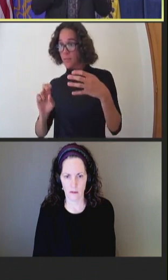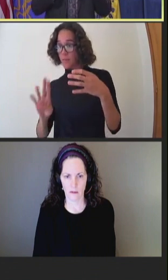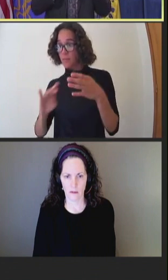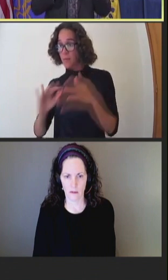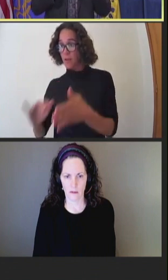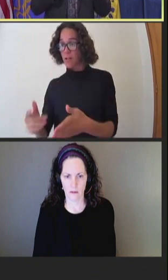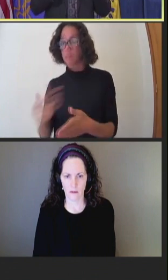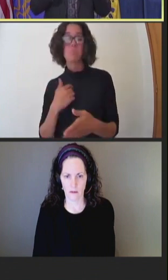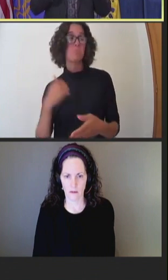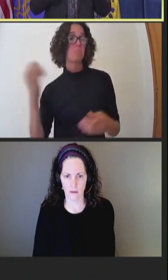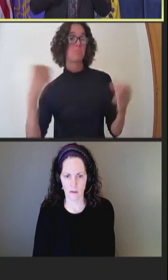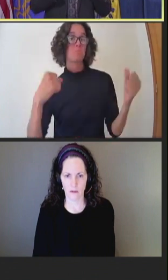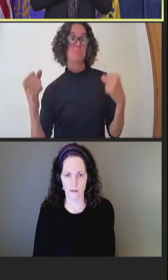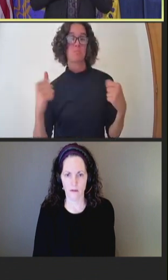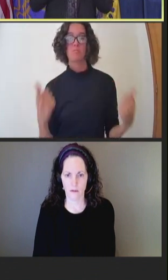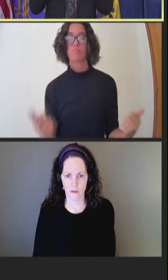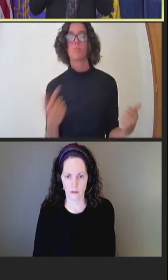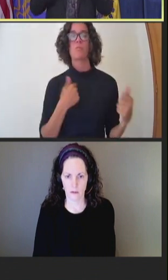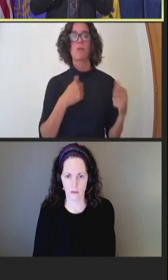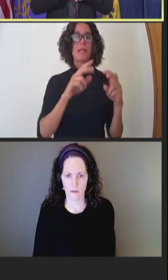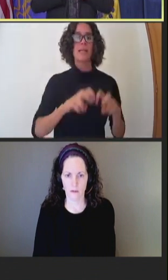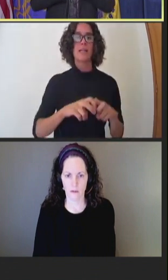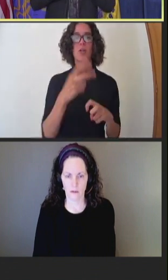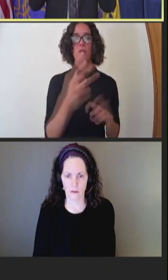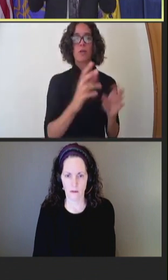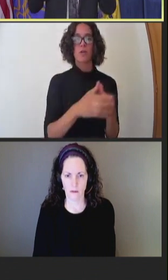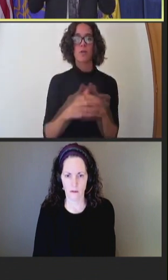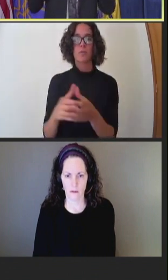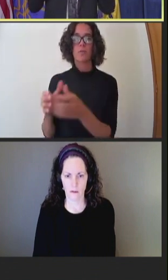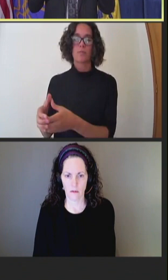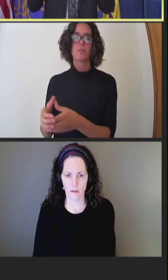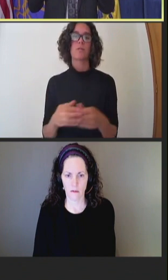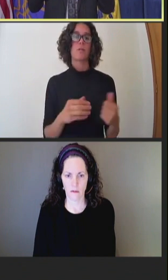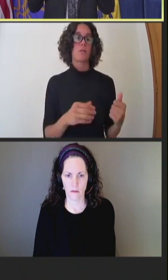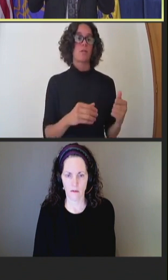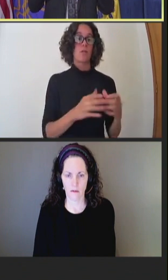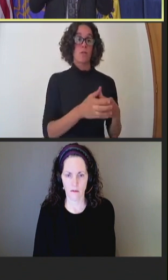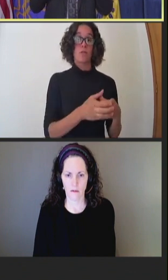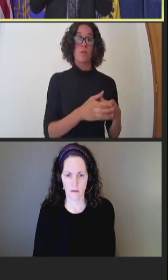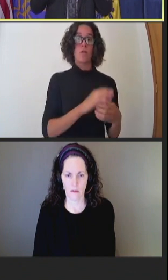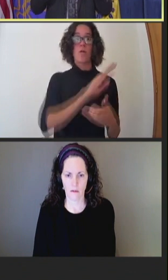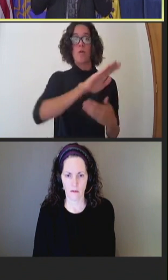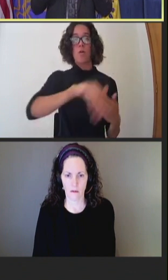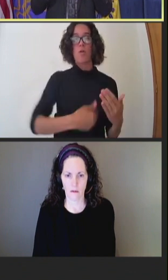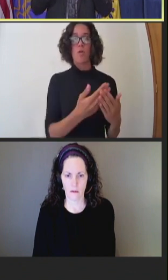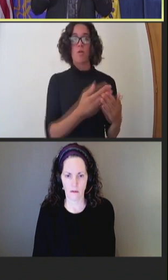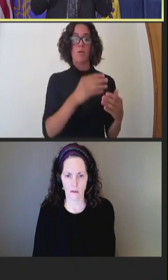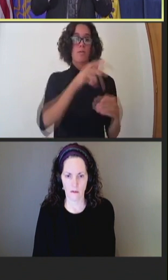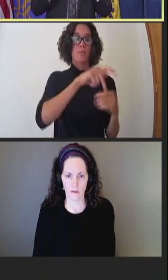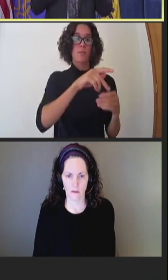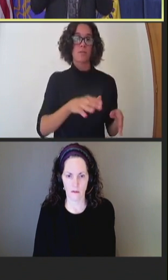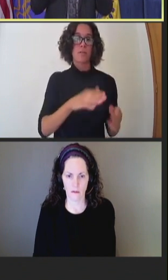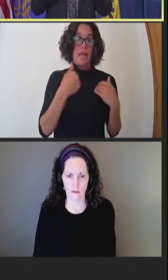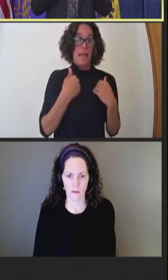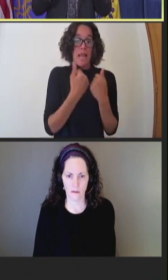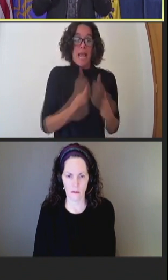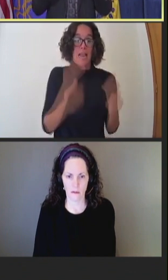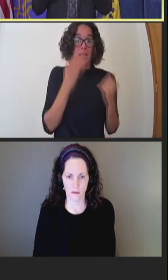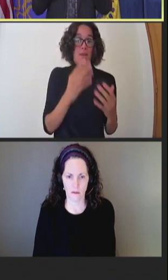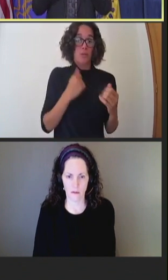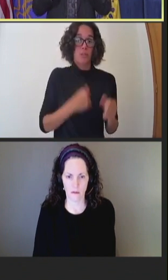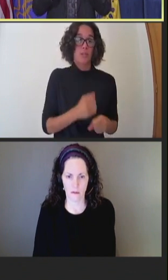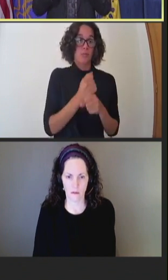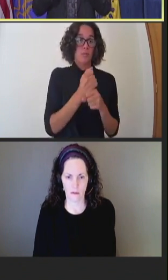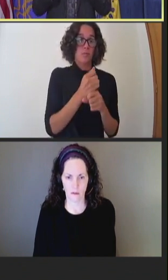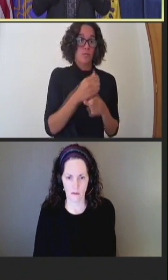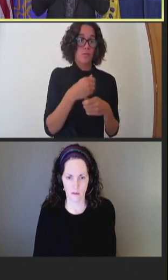analyzed 3 groups. One was all participants in the whole cohort who had any data to contribute. The second was